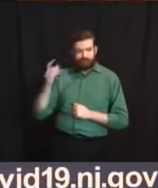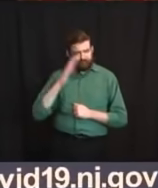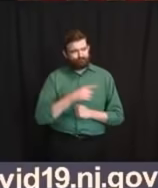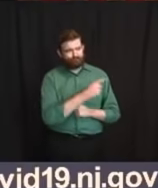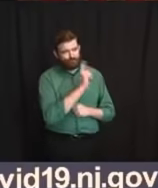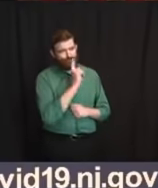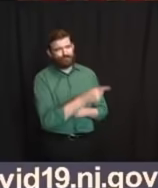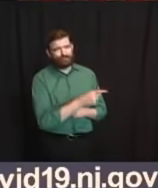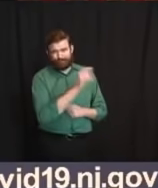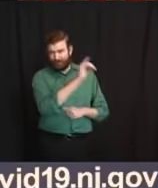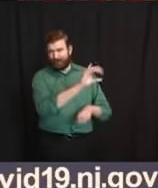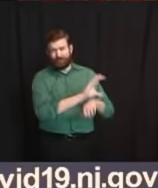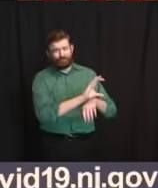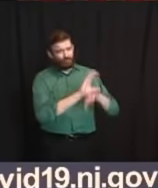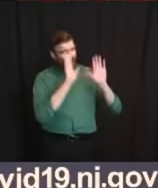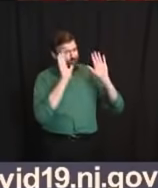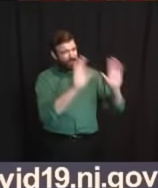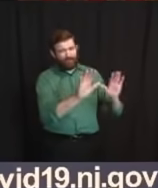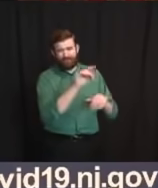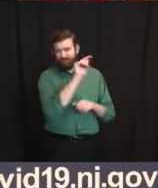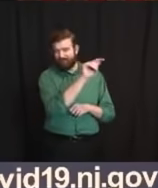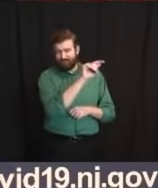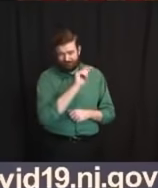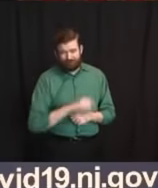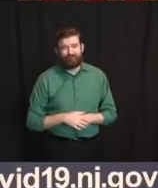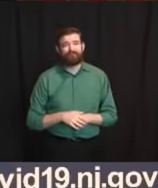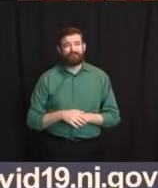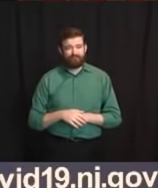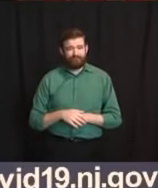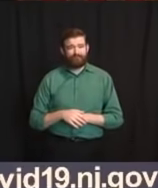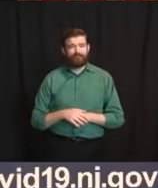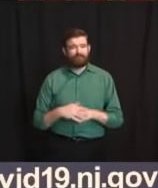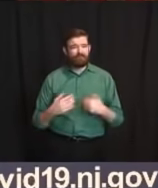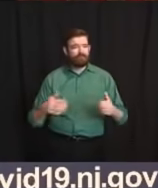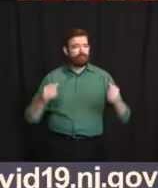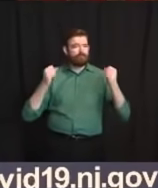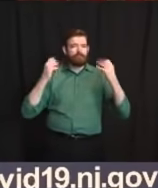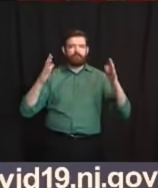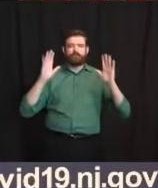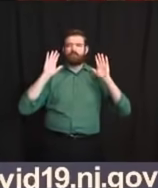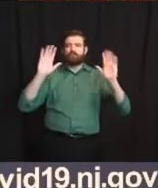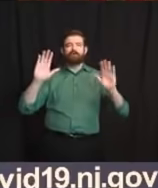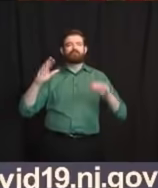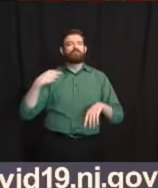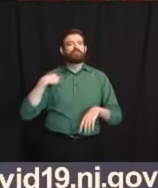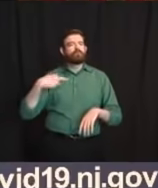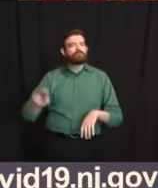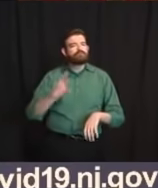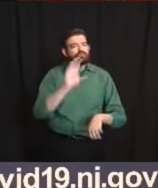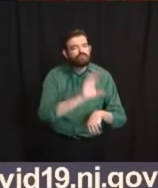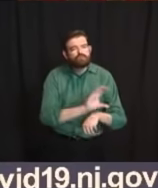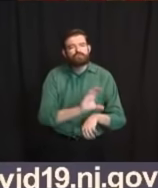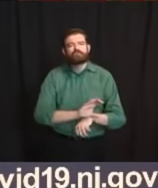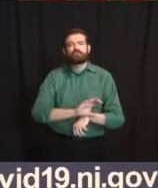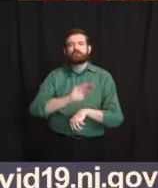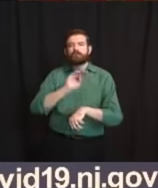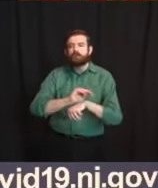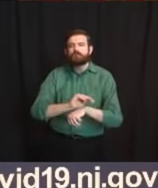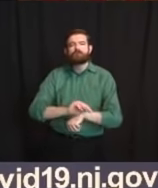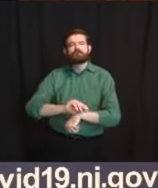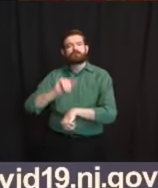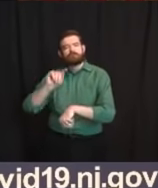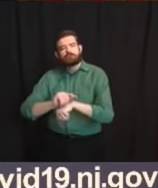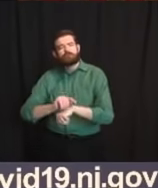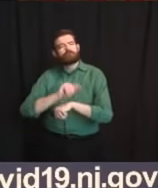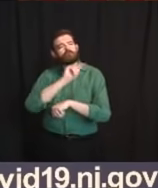extraordinary, like so many of the great faith institutions in our state across the spectrum of faiths. And remember, of course, we're still